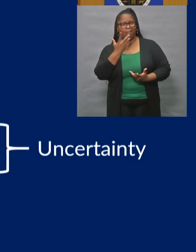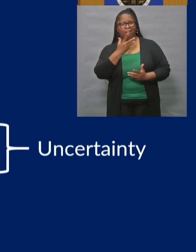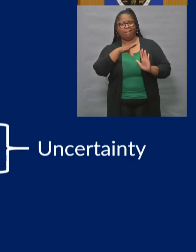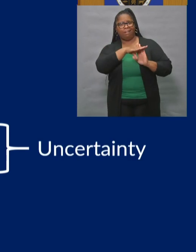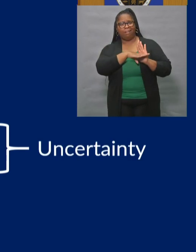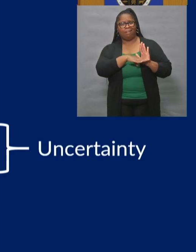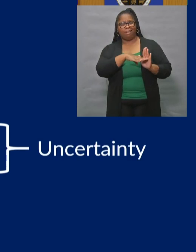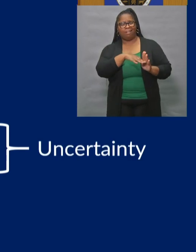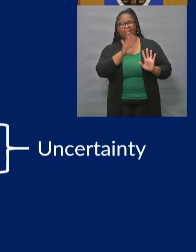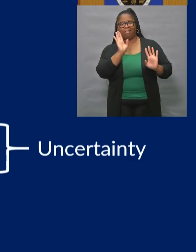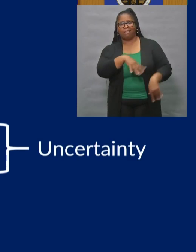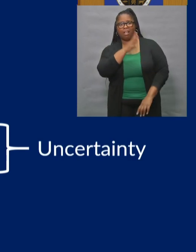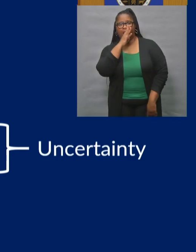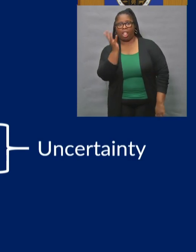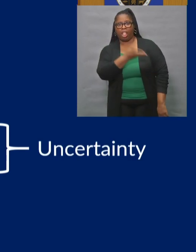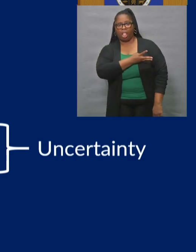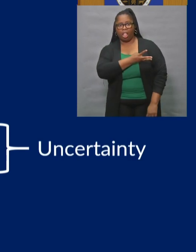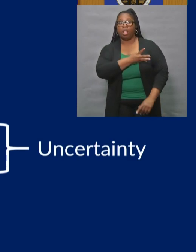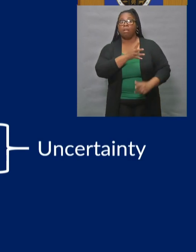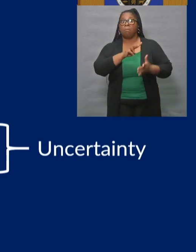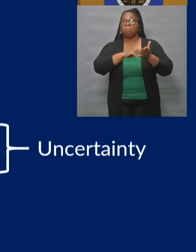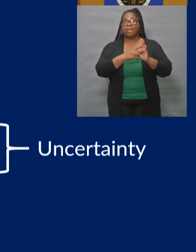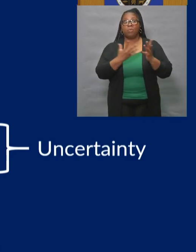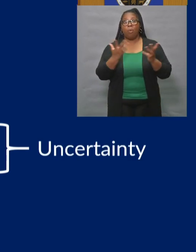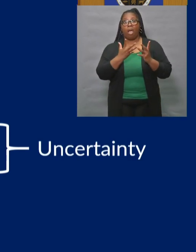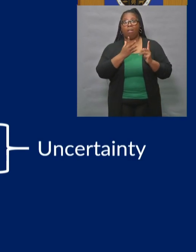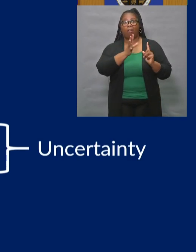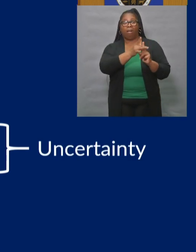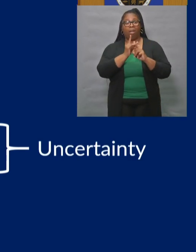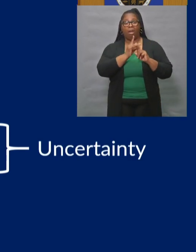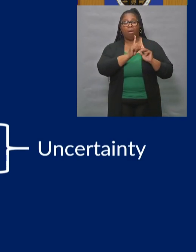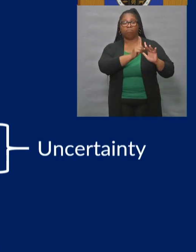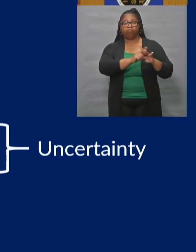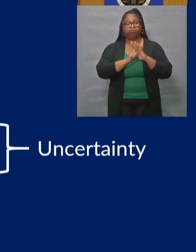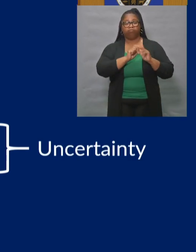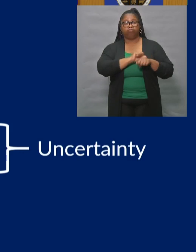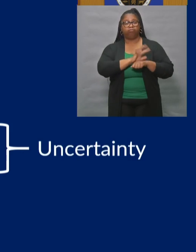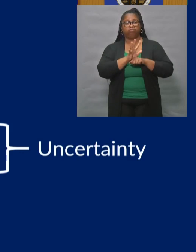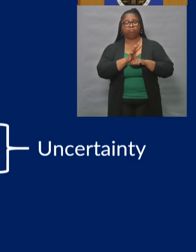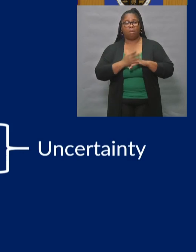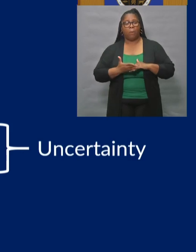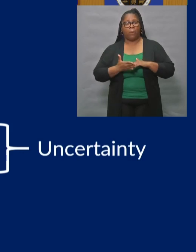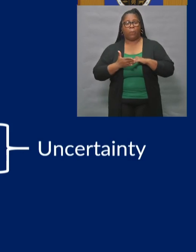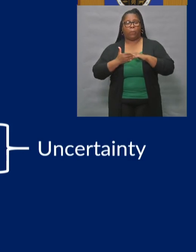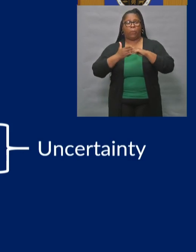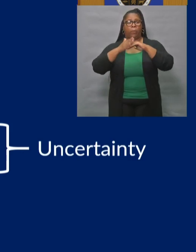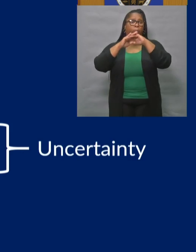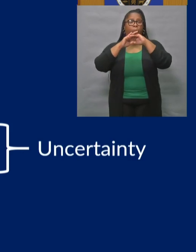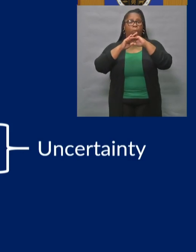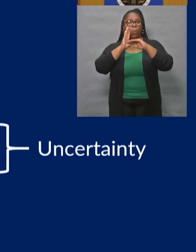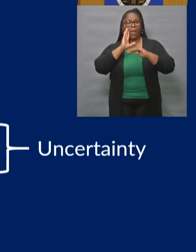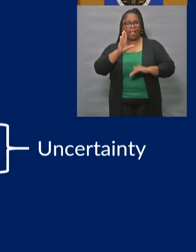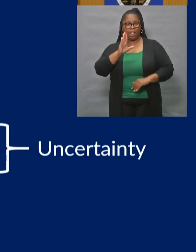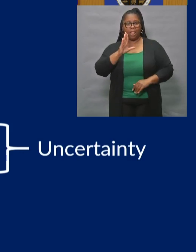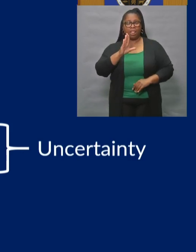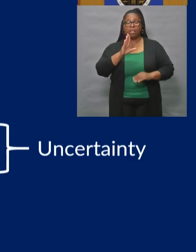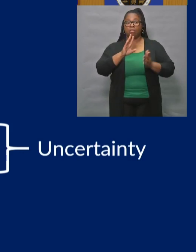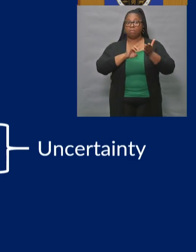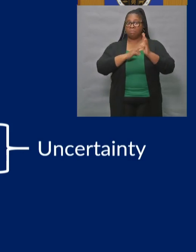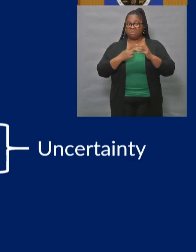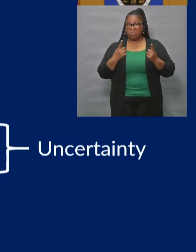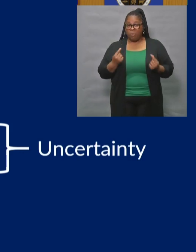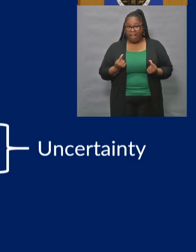rate of infections will drastically increase and the curves would shift to a sharp upward trend. What this means, again, is that